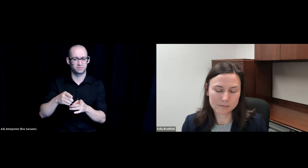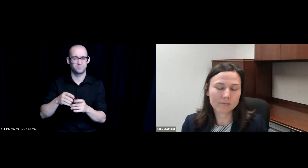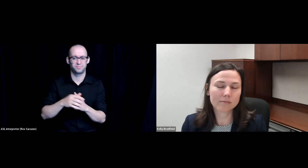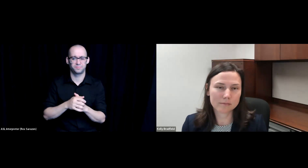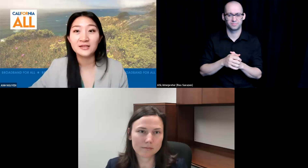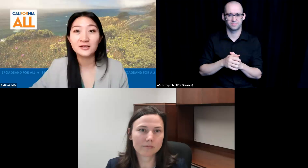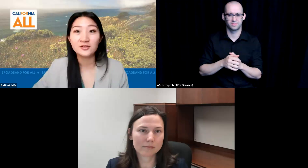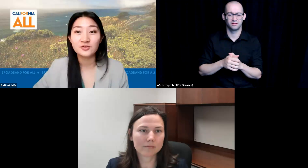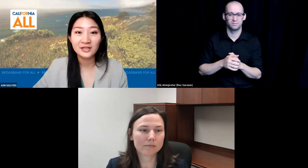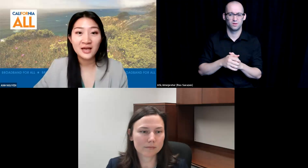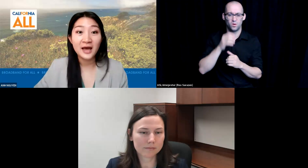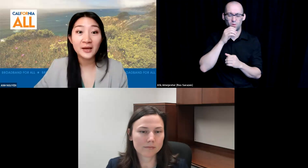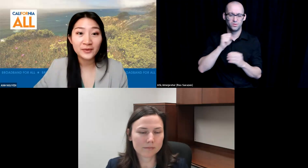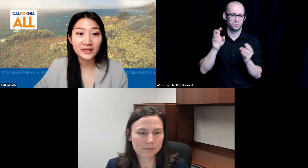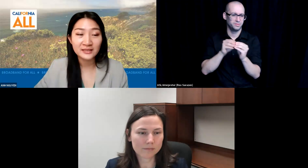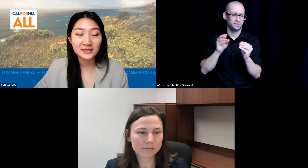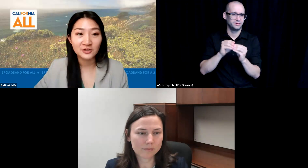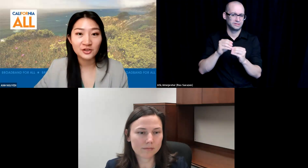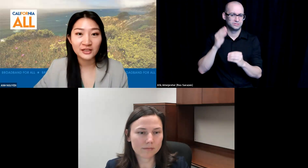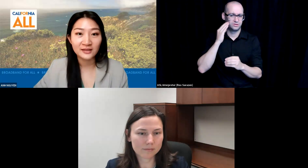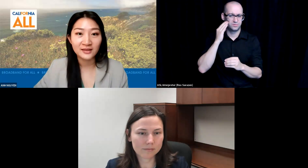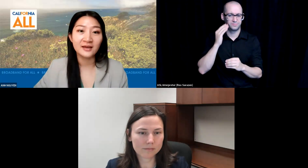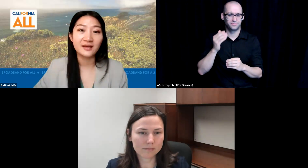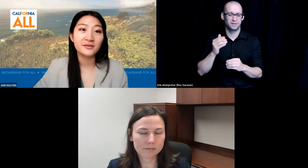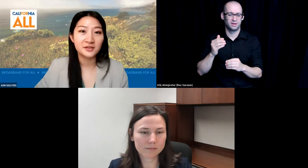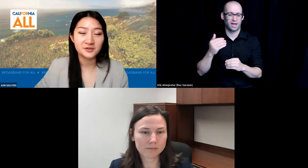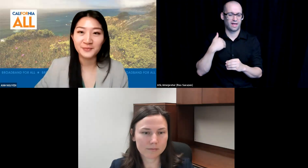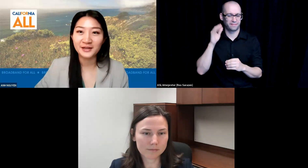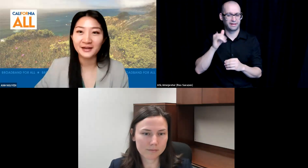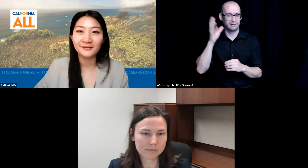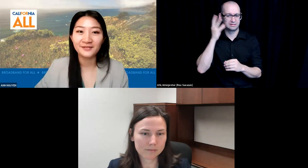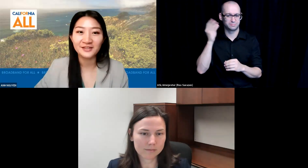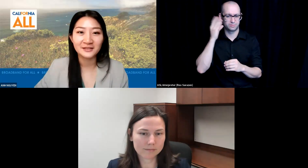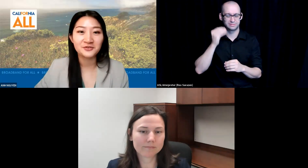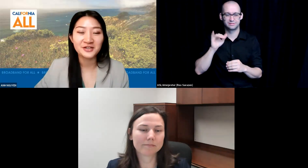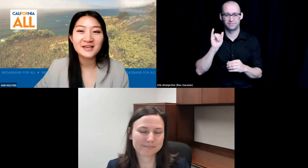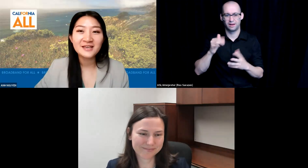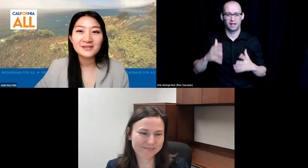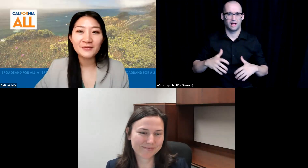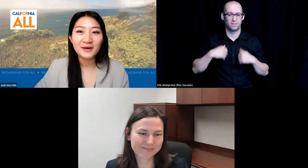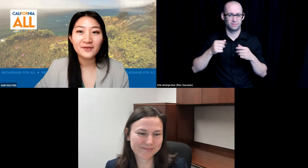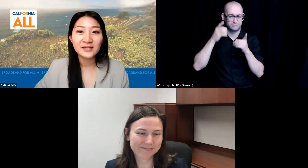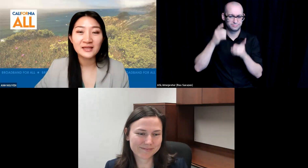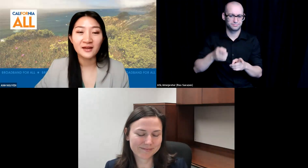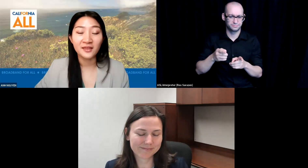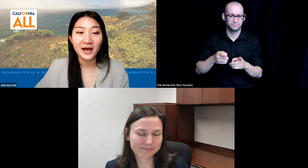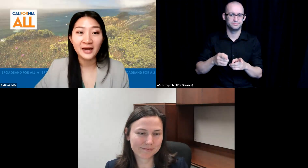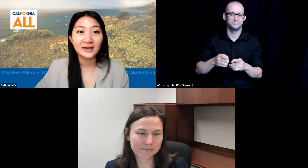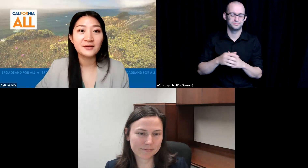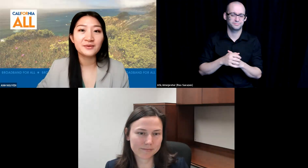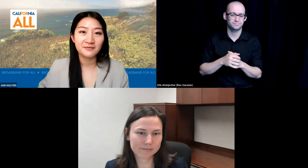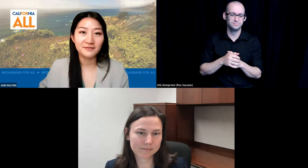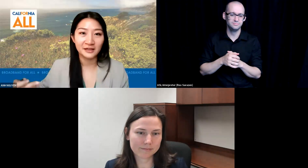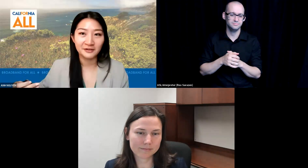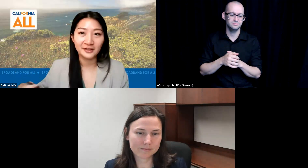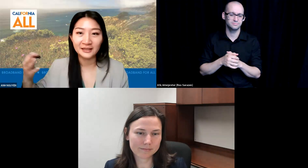how broadband and digital equity is essentially the health determinant of this century. So by focusing on that,